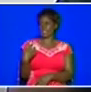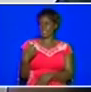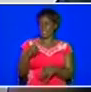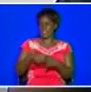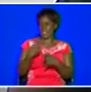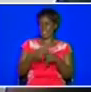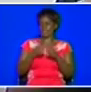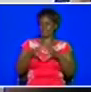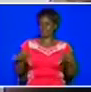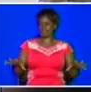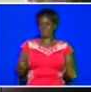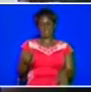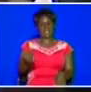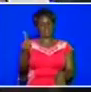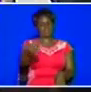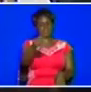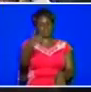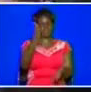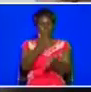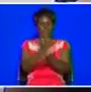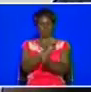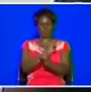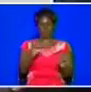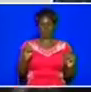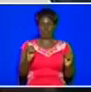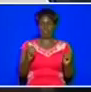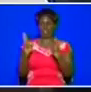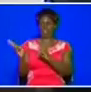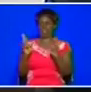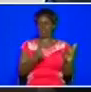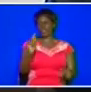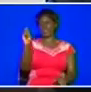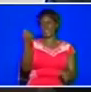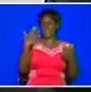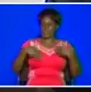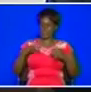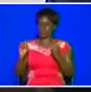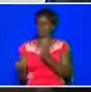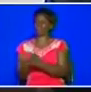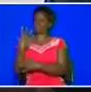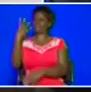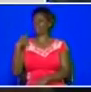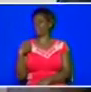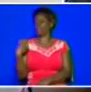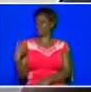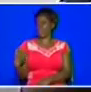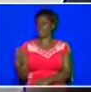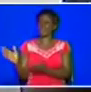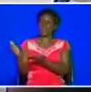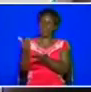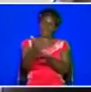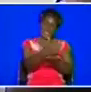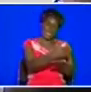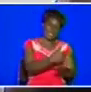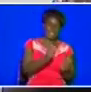us. And we have said that is not true. It is ordinary Kenyans who generate wealth, which is collected